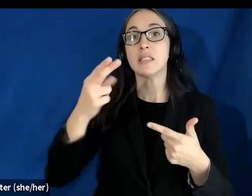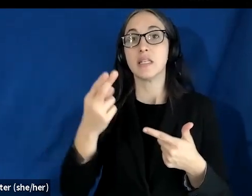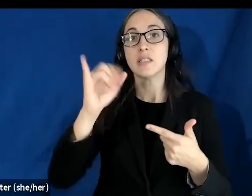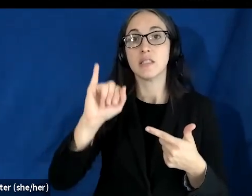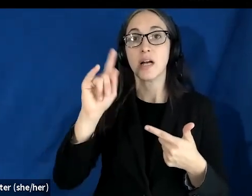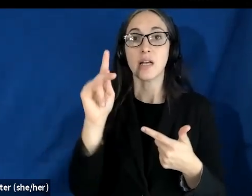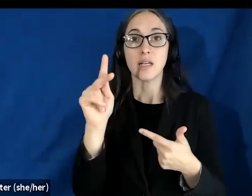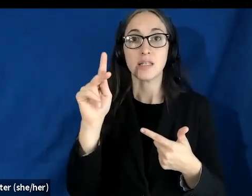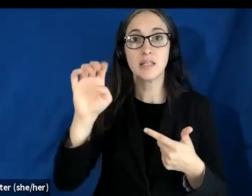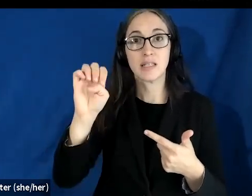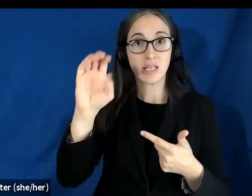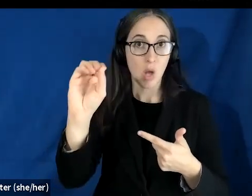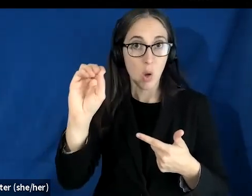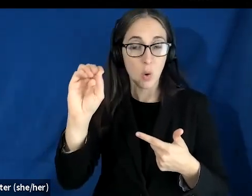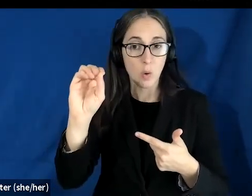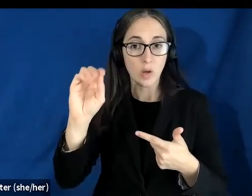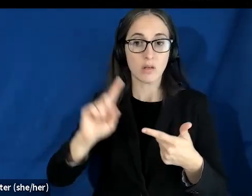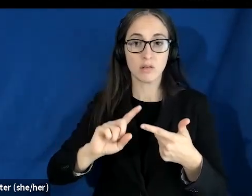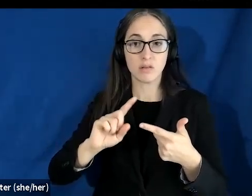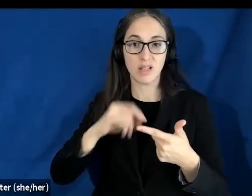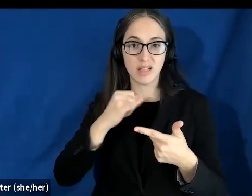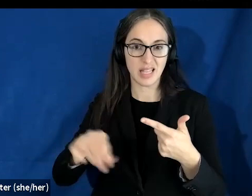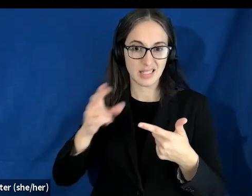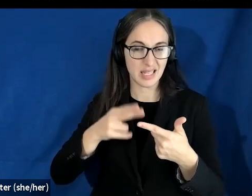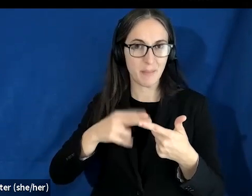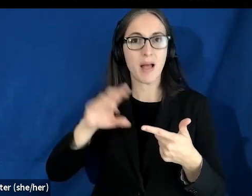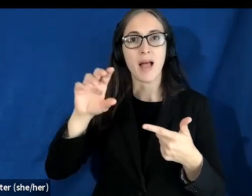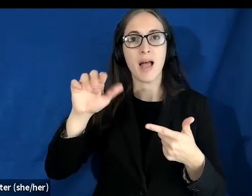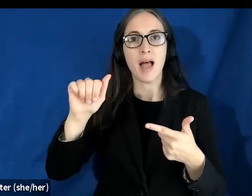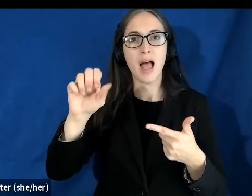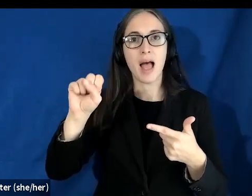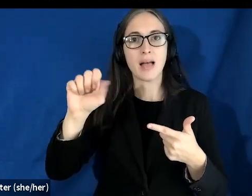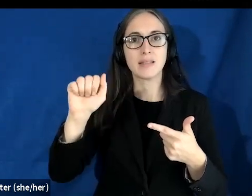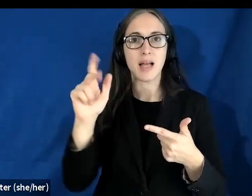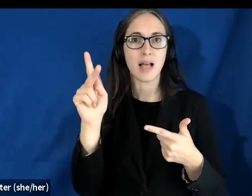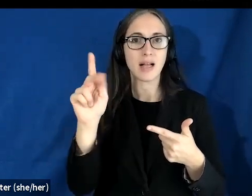Chieko, Chieko. Asakawa is spelled Asakawa,